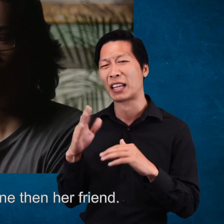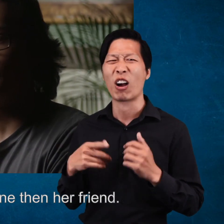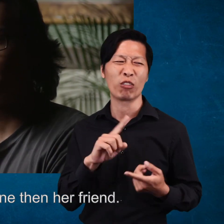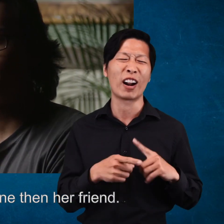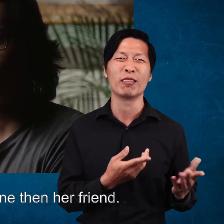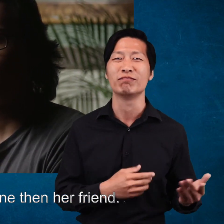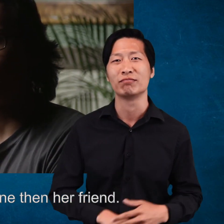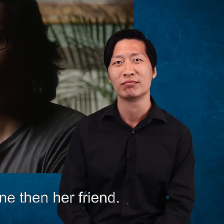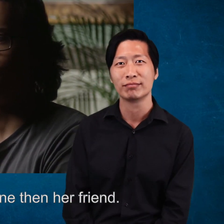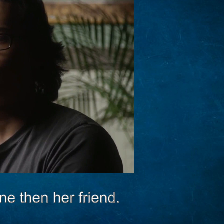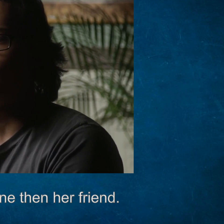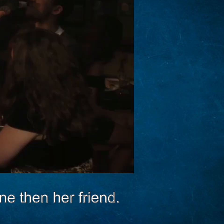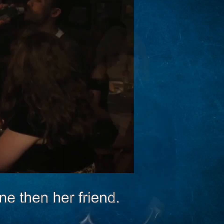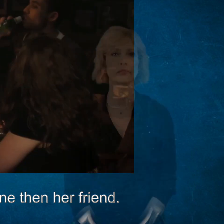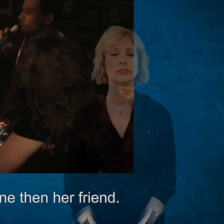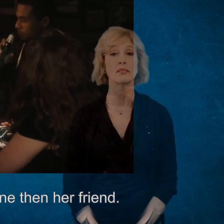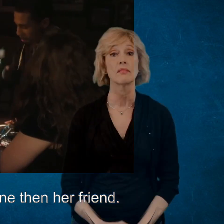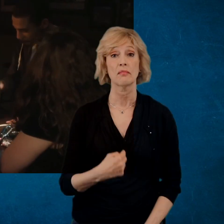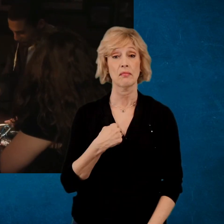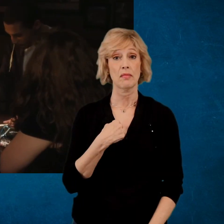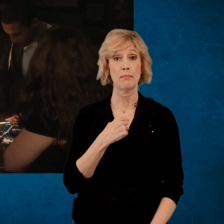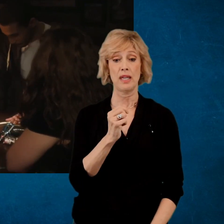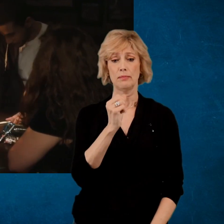more gone than her friend. Tell me your